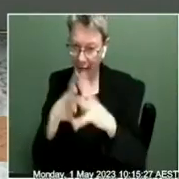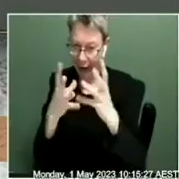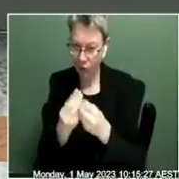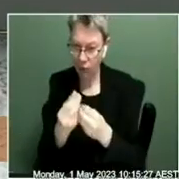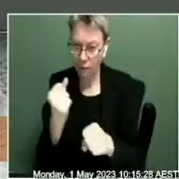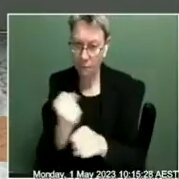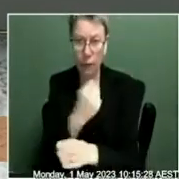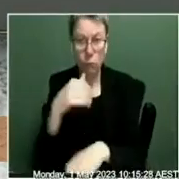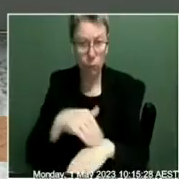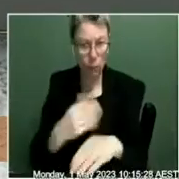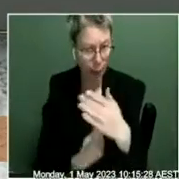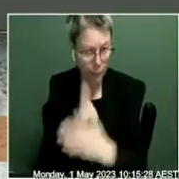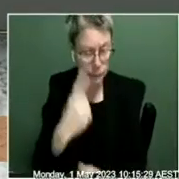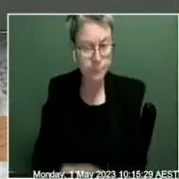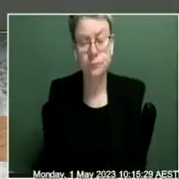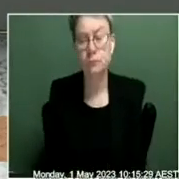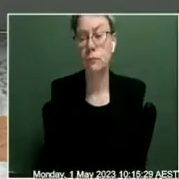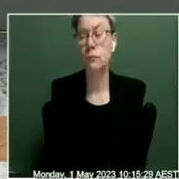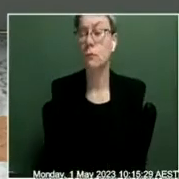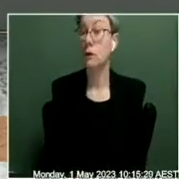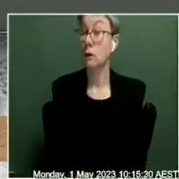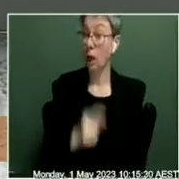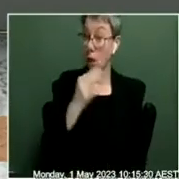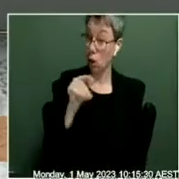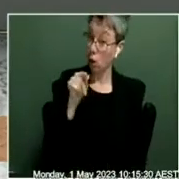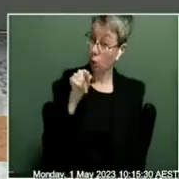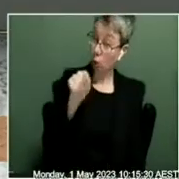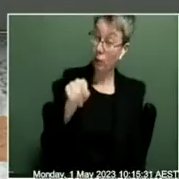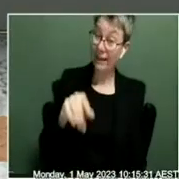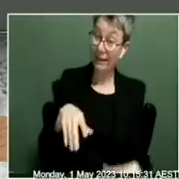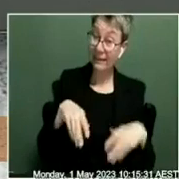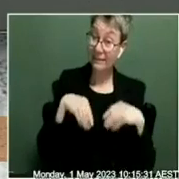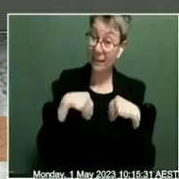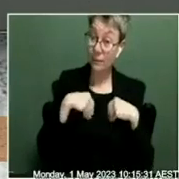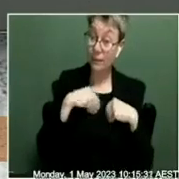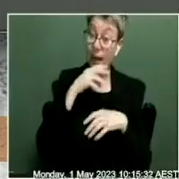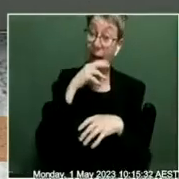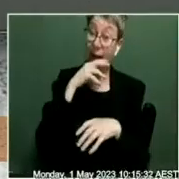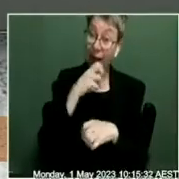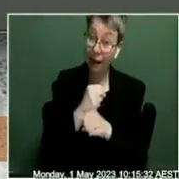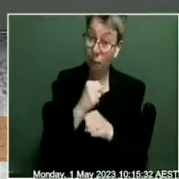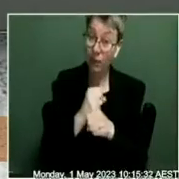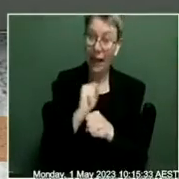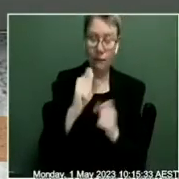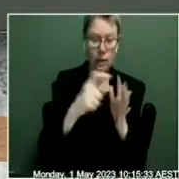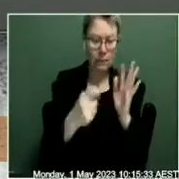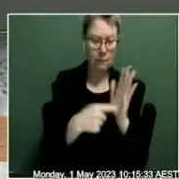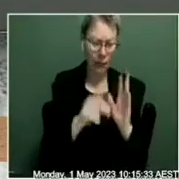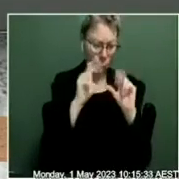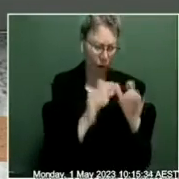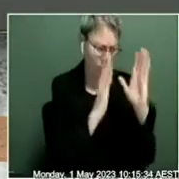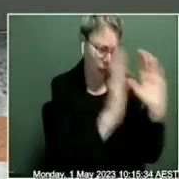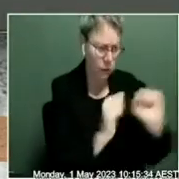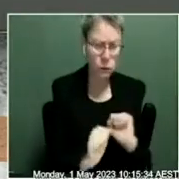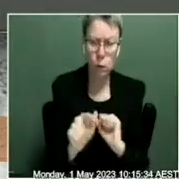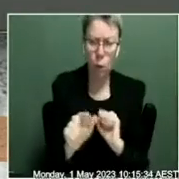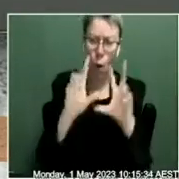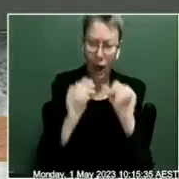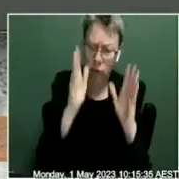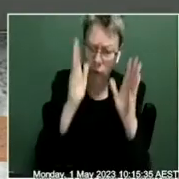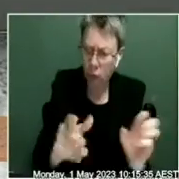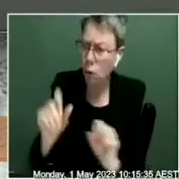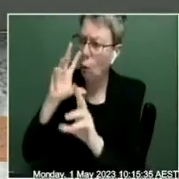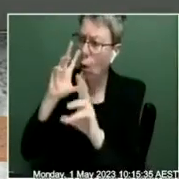departments often doesn't allow any one of them to fully address the causes of a person's